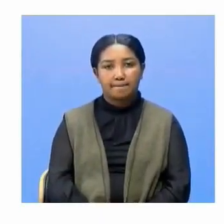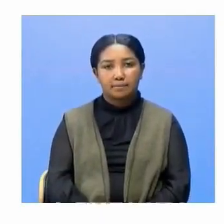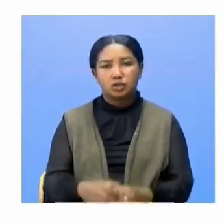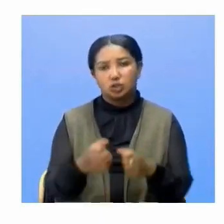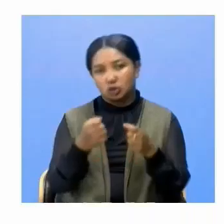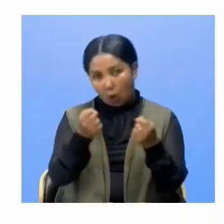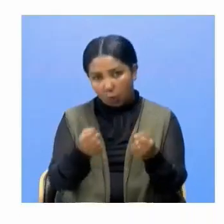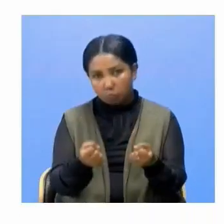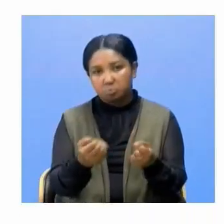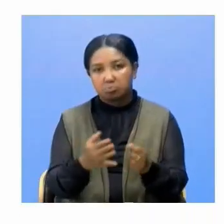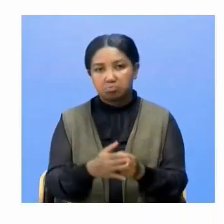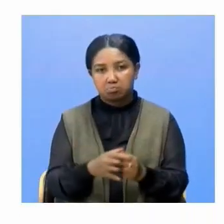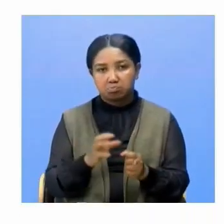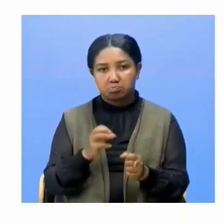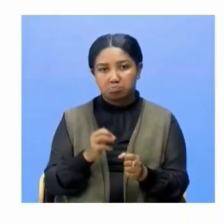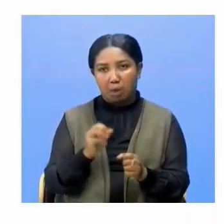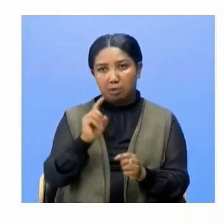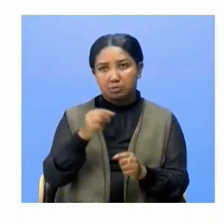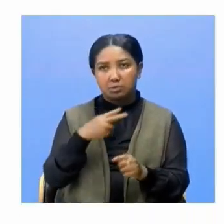strong,